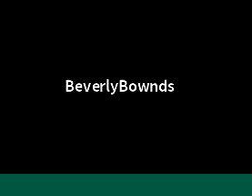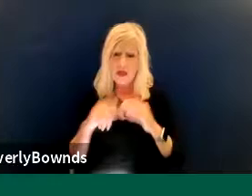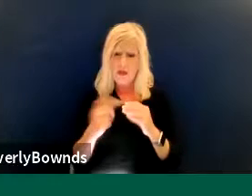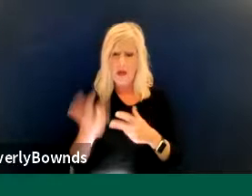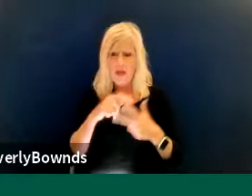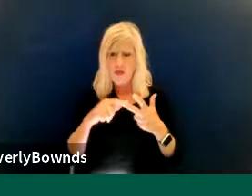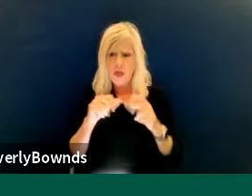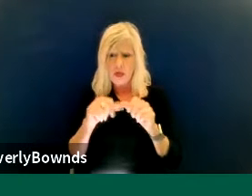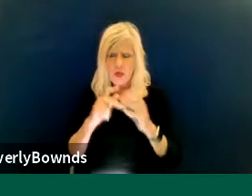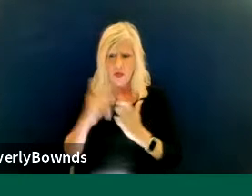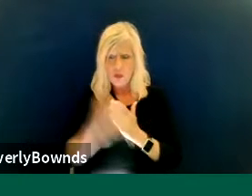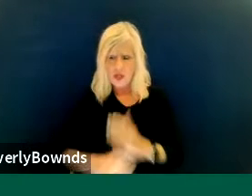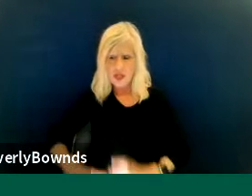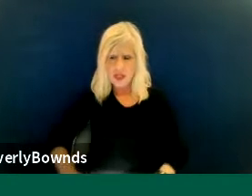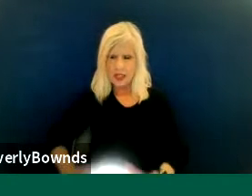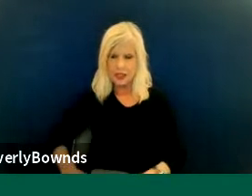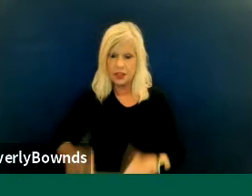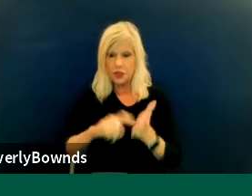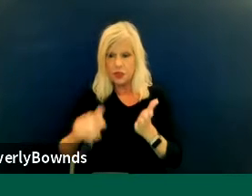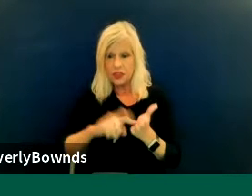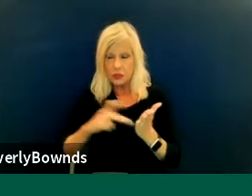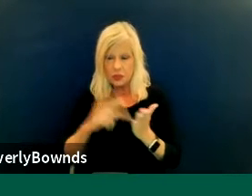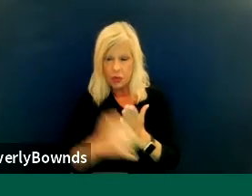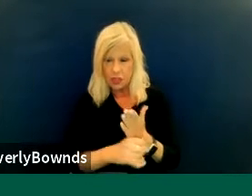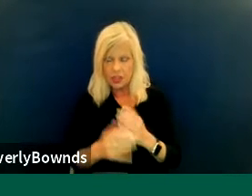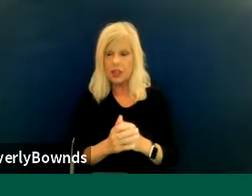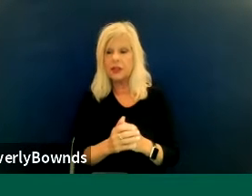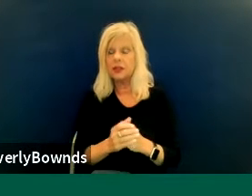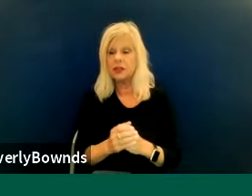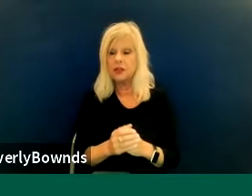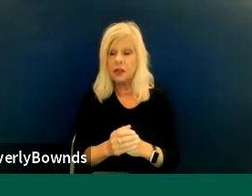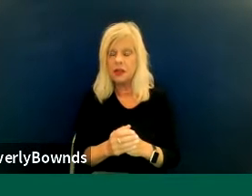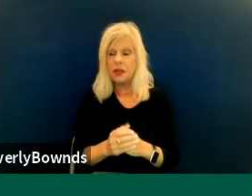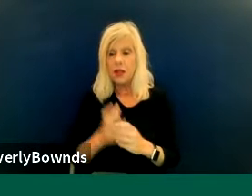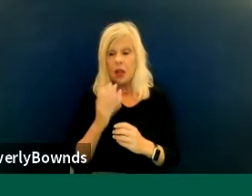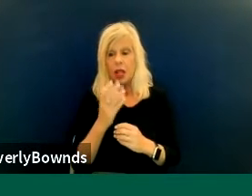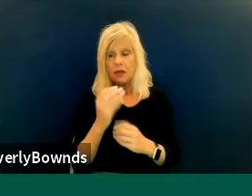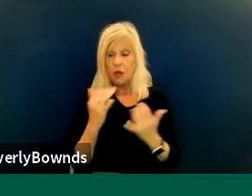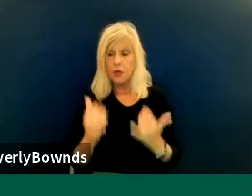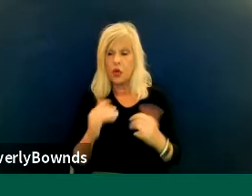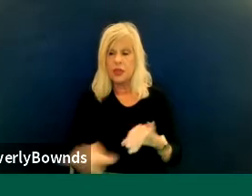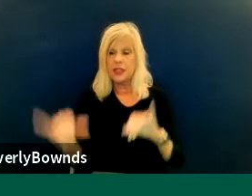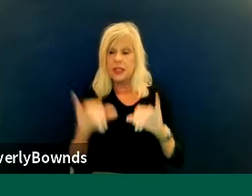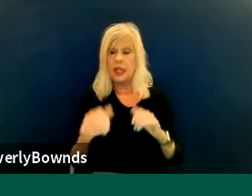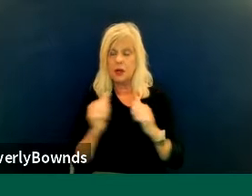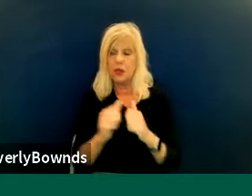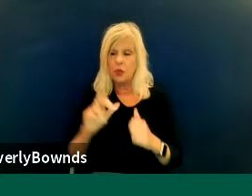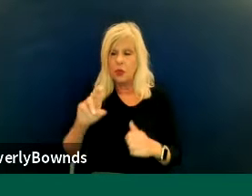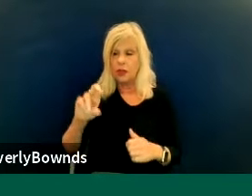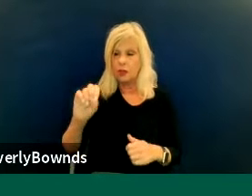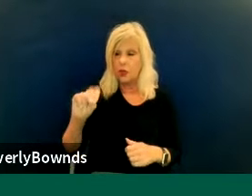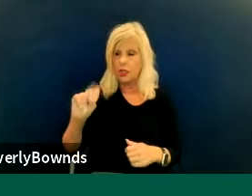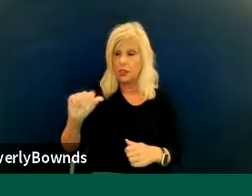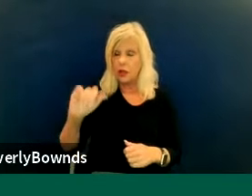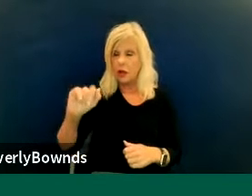ongoing projects, research projects, that are informing the current standards with RESNA IF, as